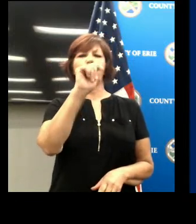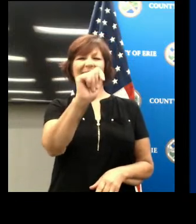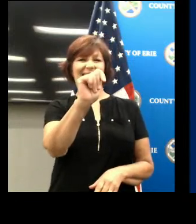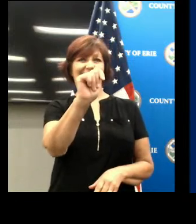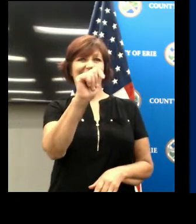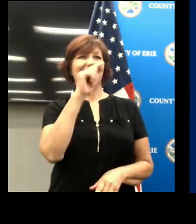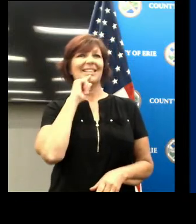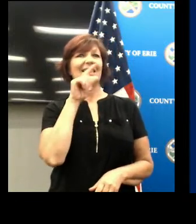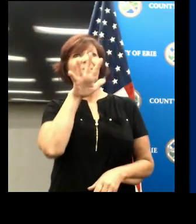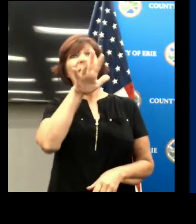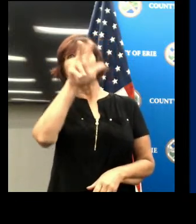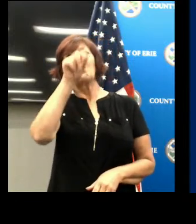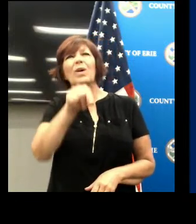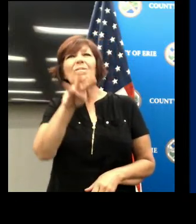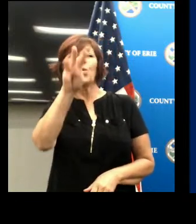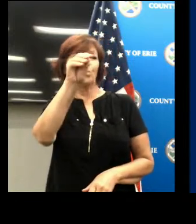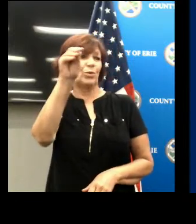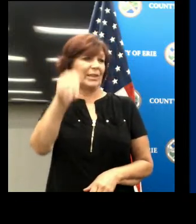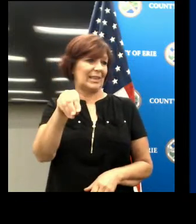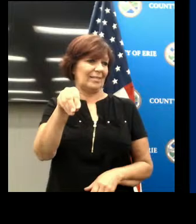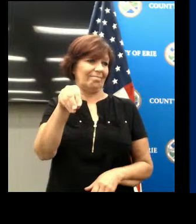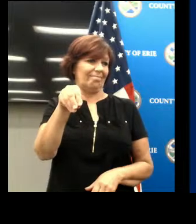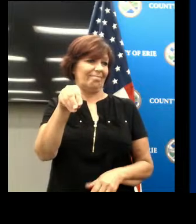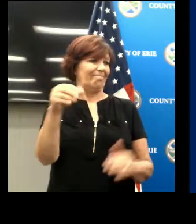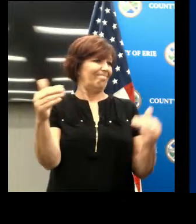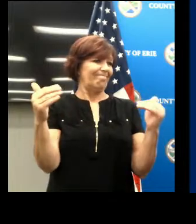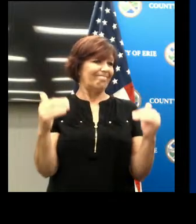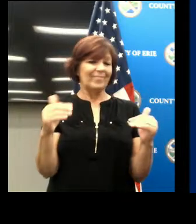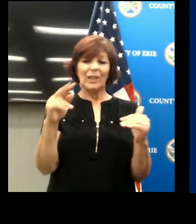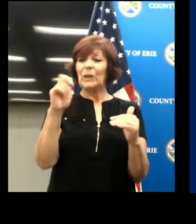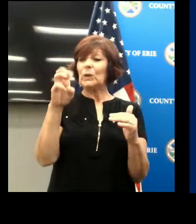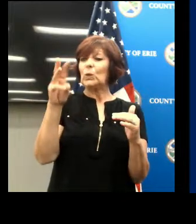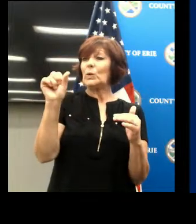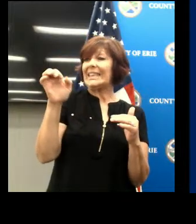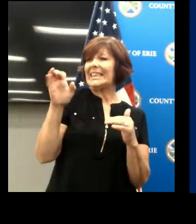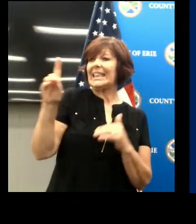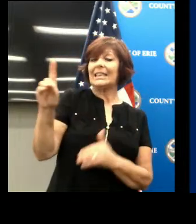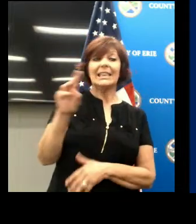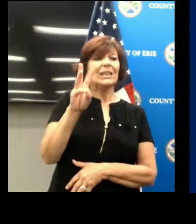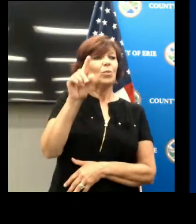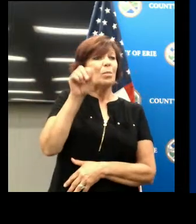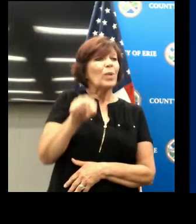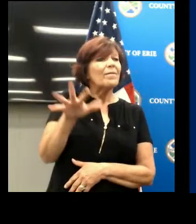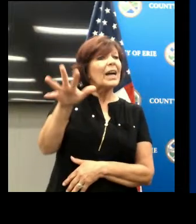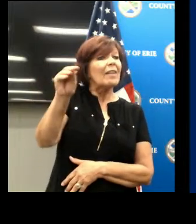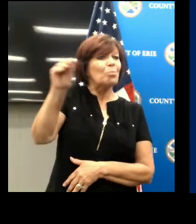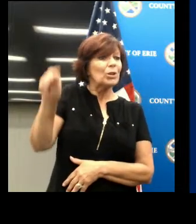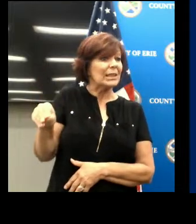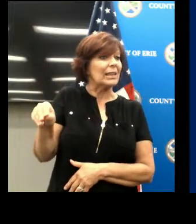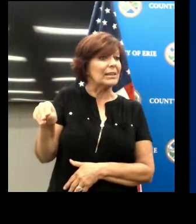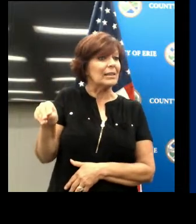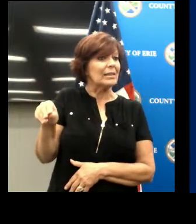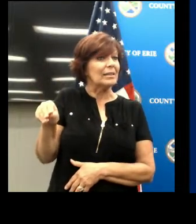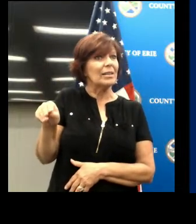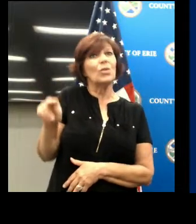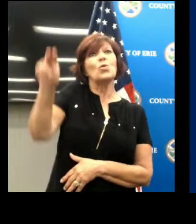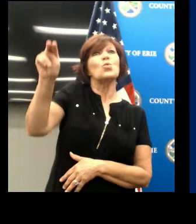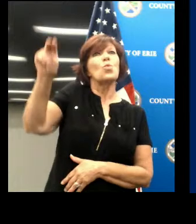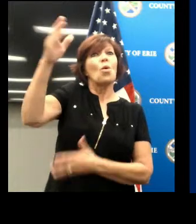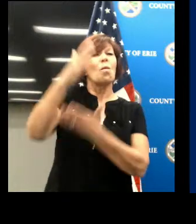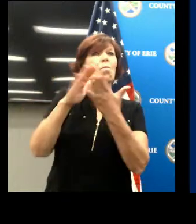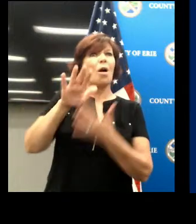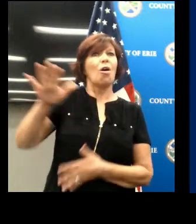has a 53.4% response rate. Newstead has a 61.5% response rate in the northern part